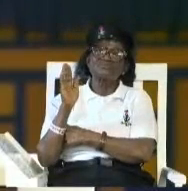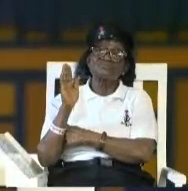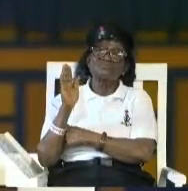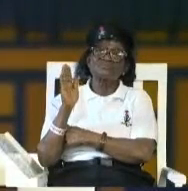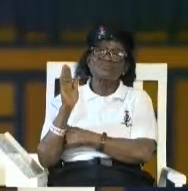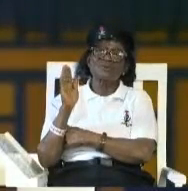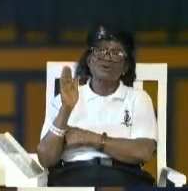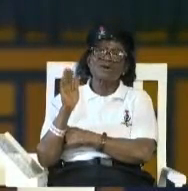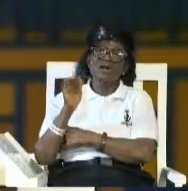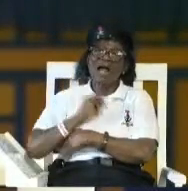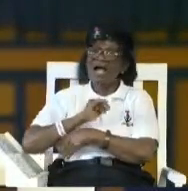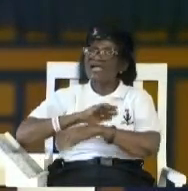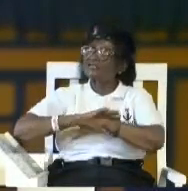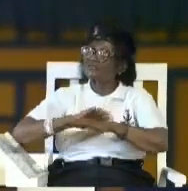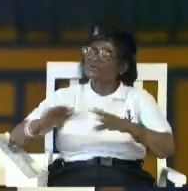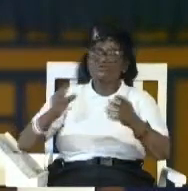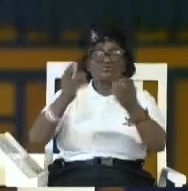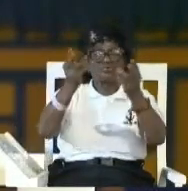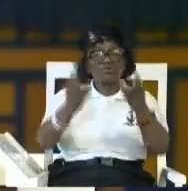I don't want to be